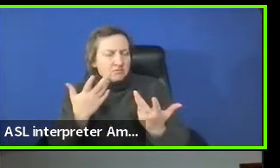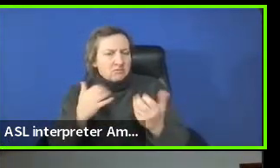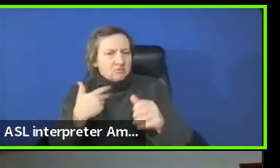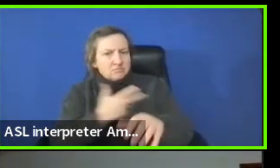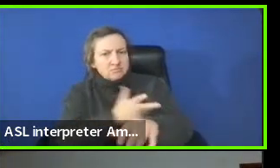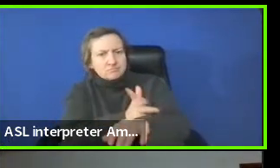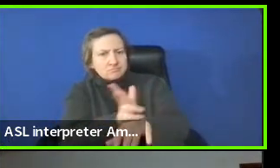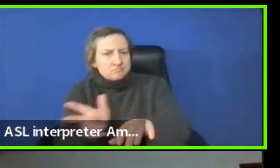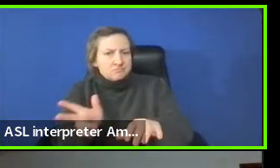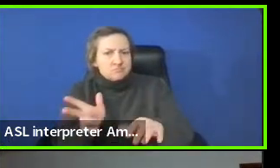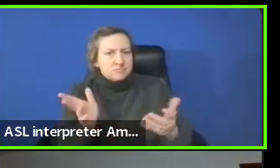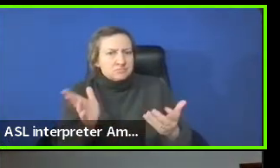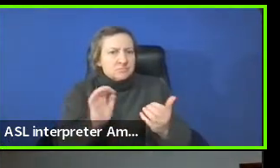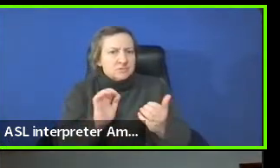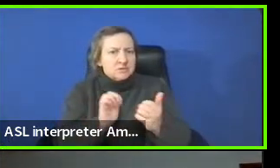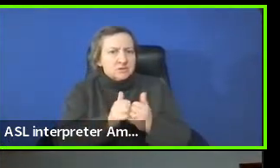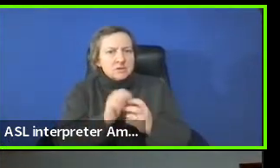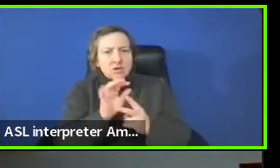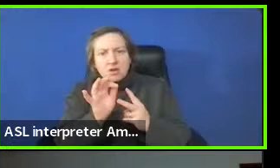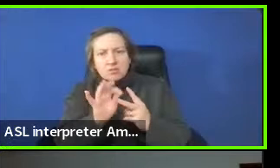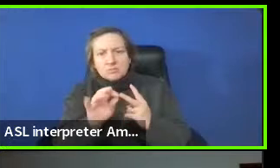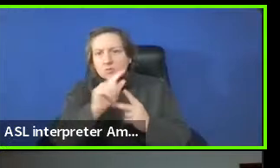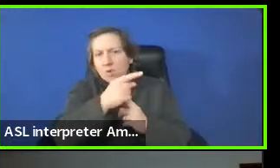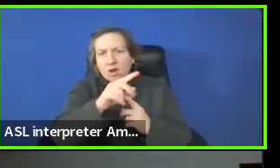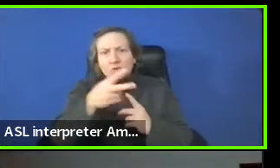Option 1 and 2.